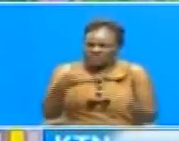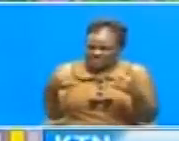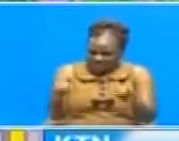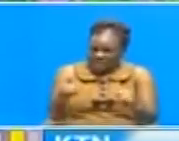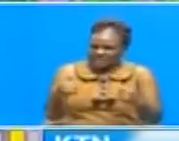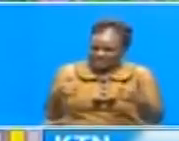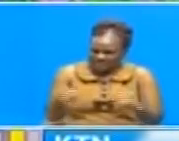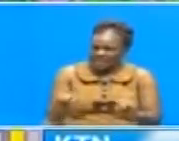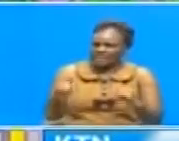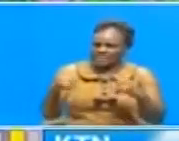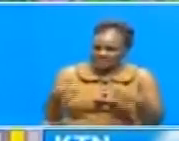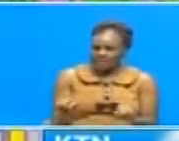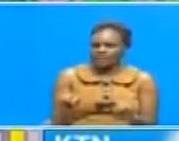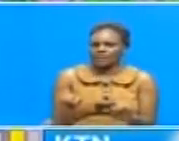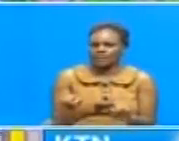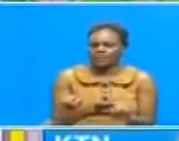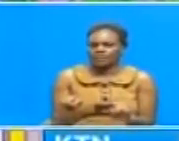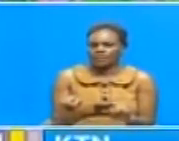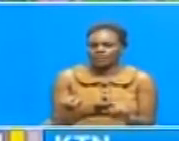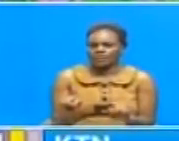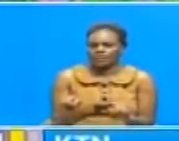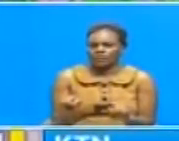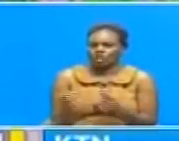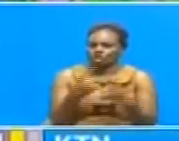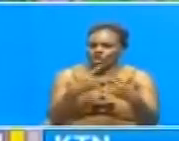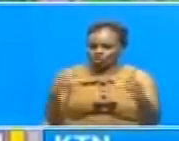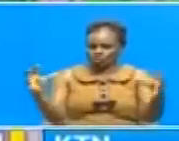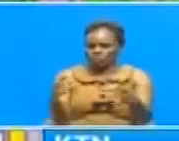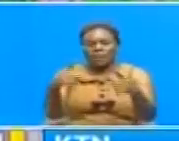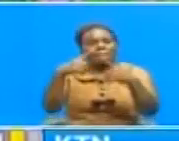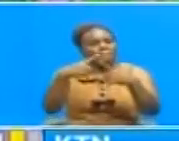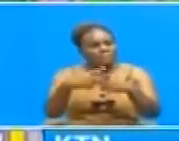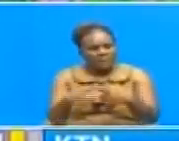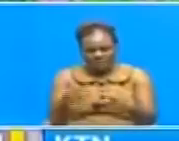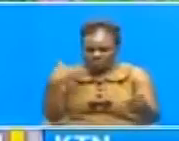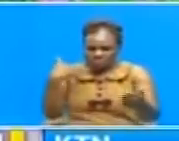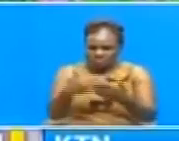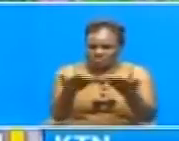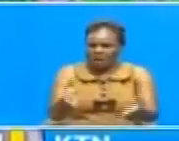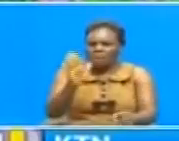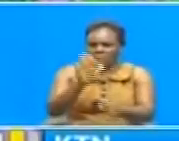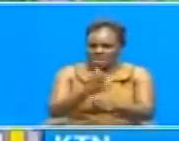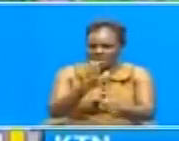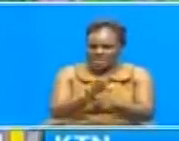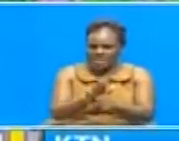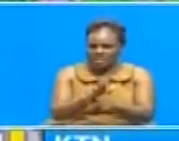chini, wamejaribu ku kuongea na wakazi, lakini hadi wa sasa wengi